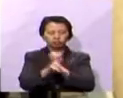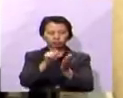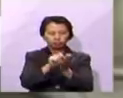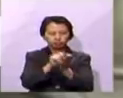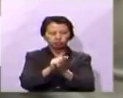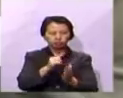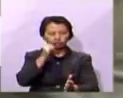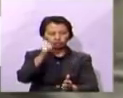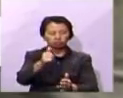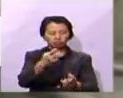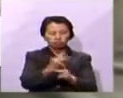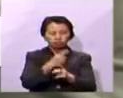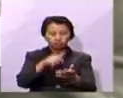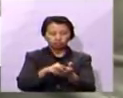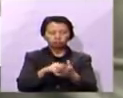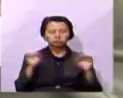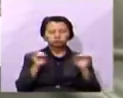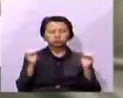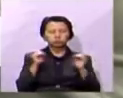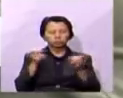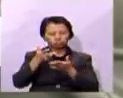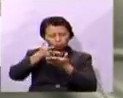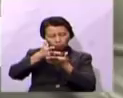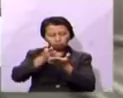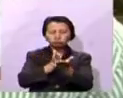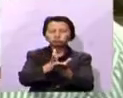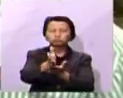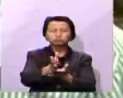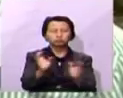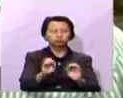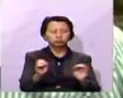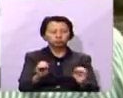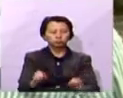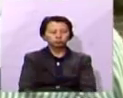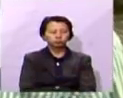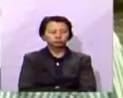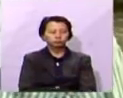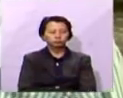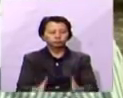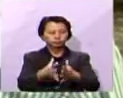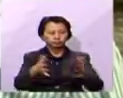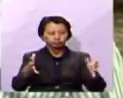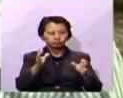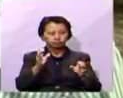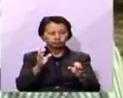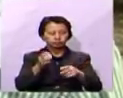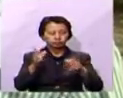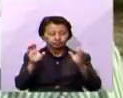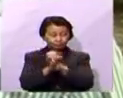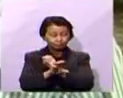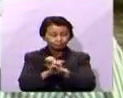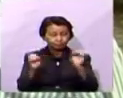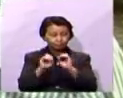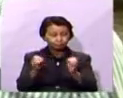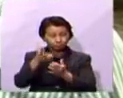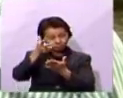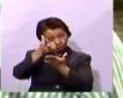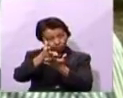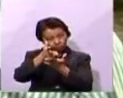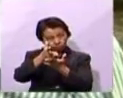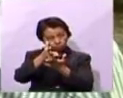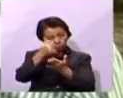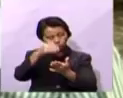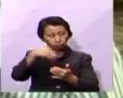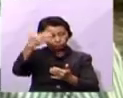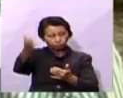di jelajah kali ini adalah ketiadaan liputan secara langsung. The biggest challenge is not having the live television footage. For us, that